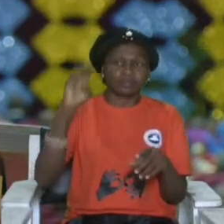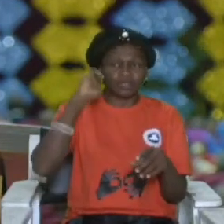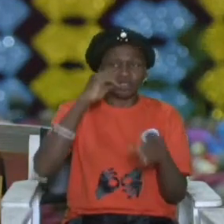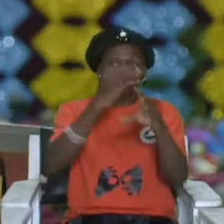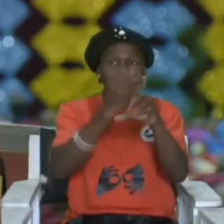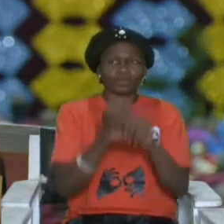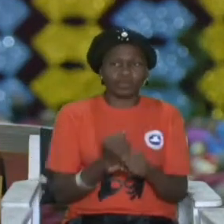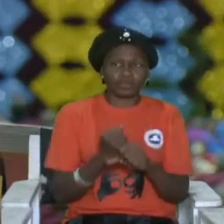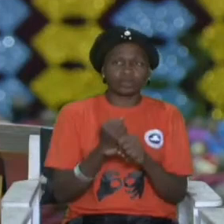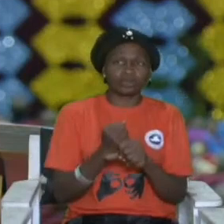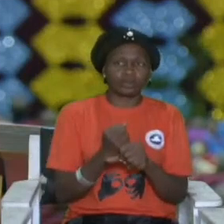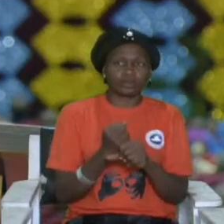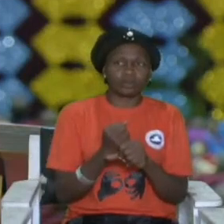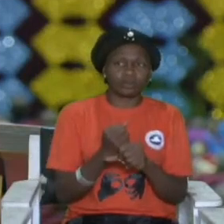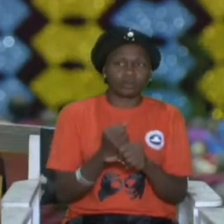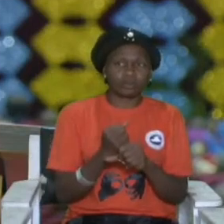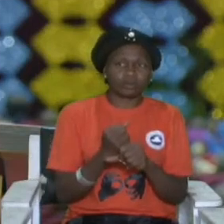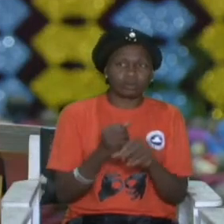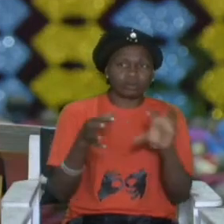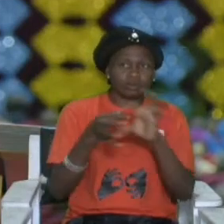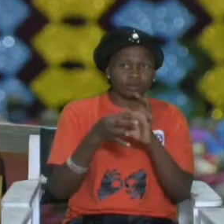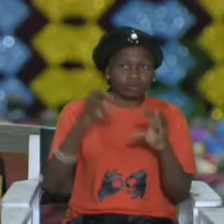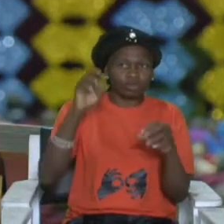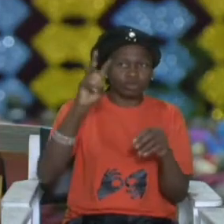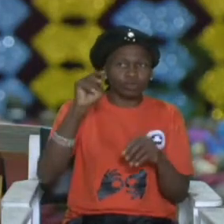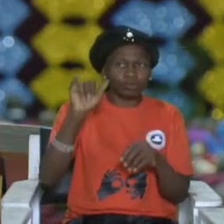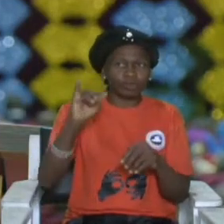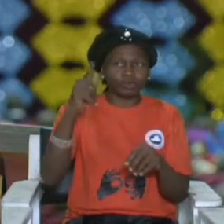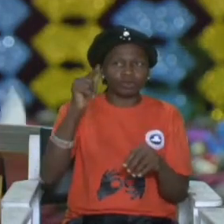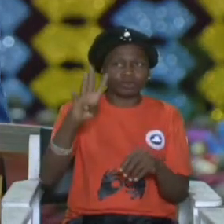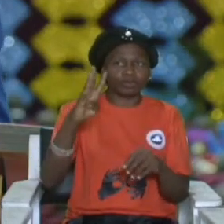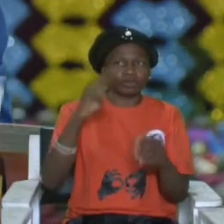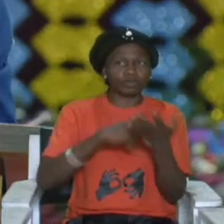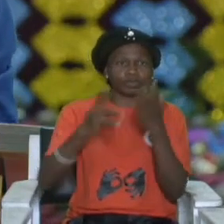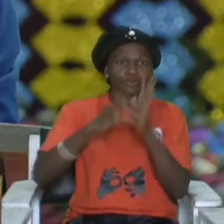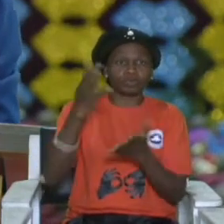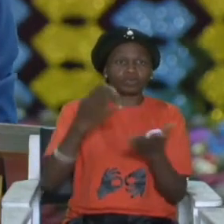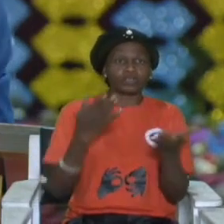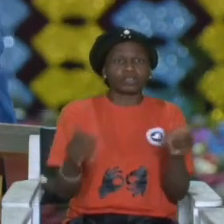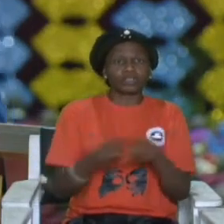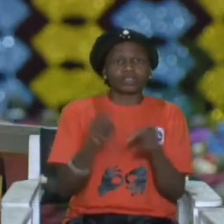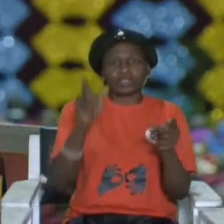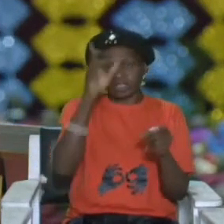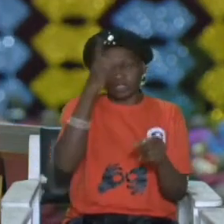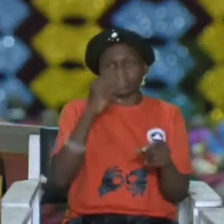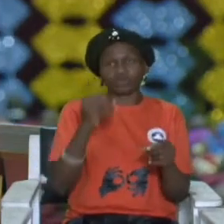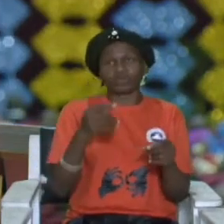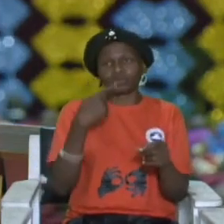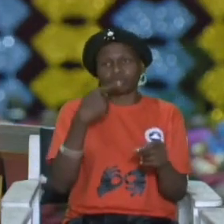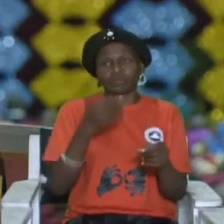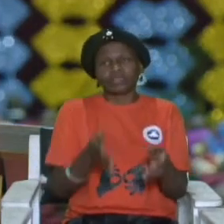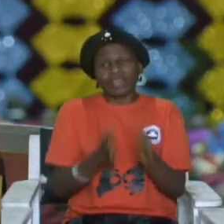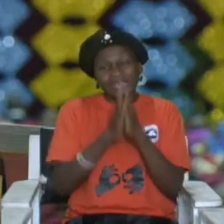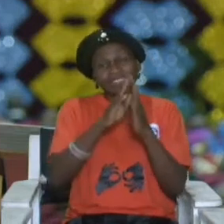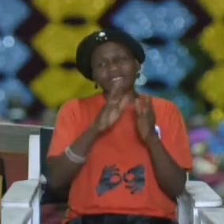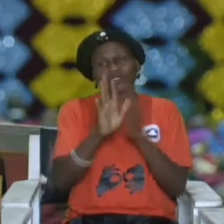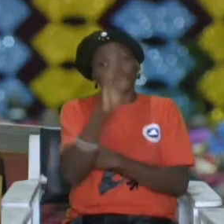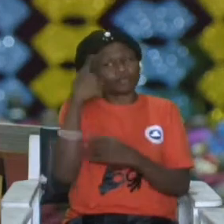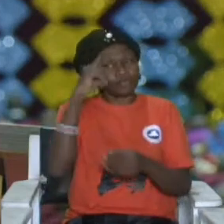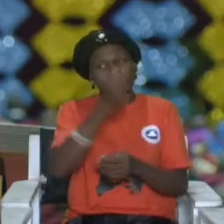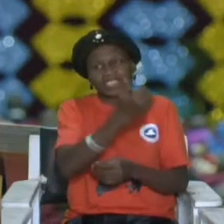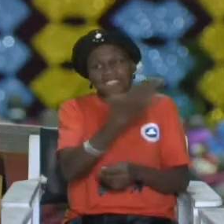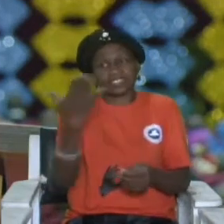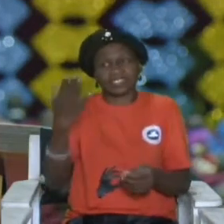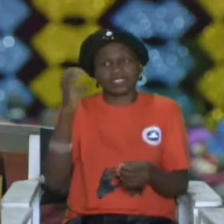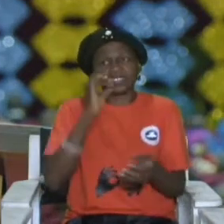He connected to the May 2024 Holy Ghost service, as Daddy Gio instructed that everyone should ask God for anything.